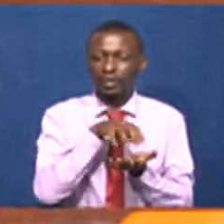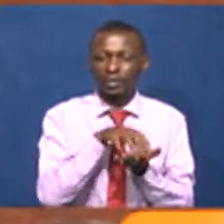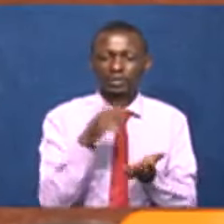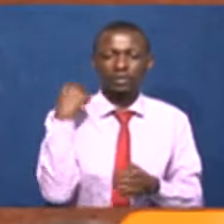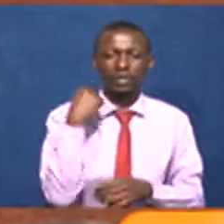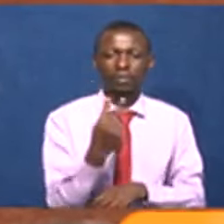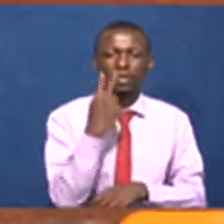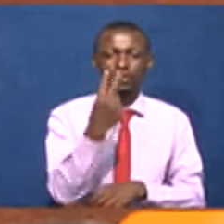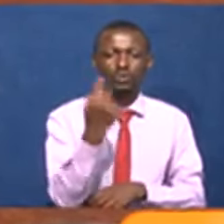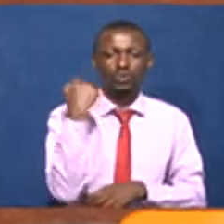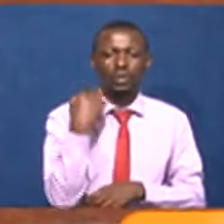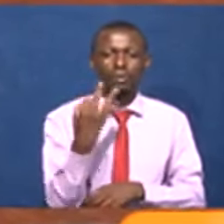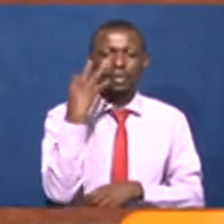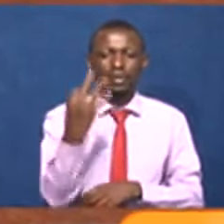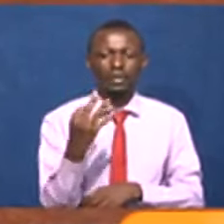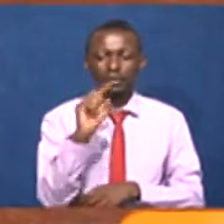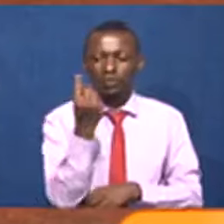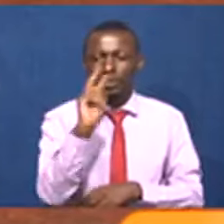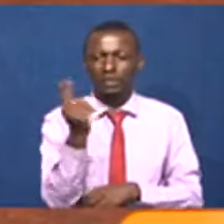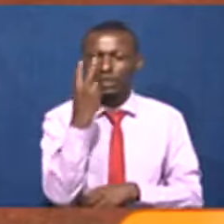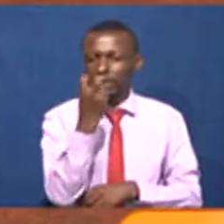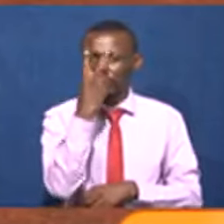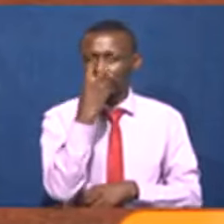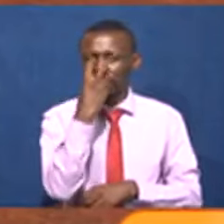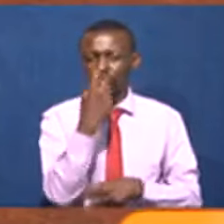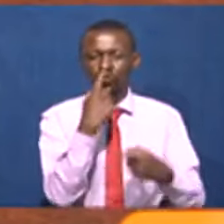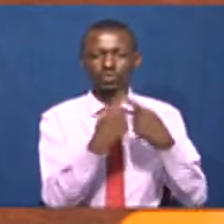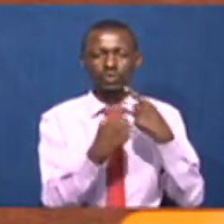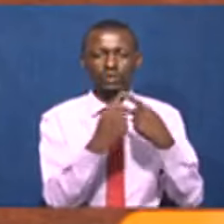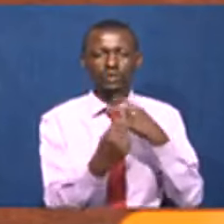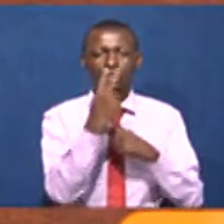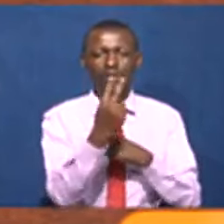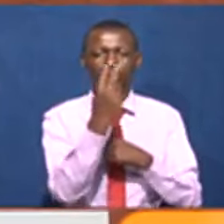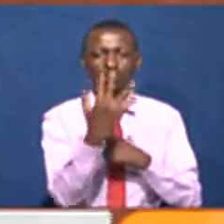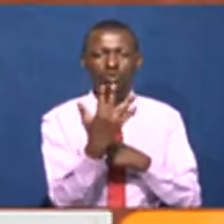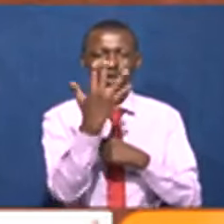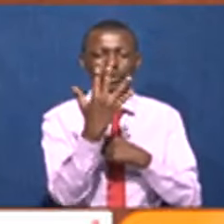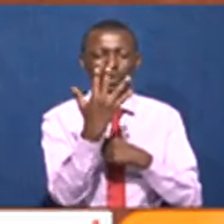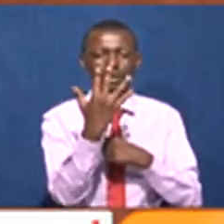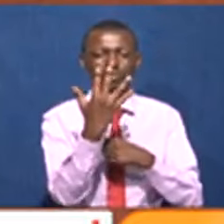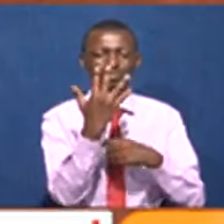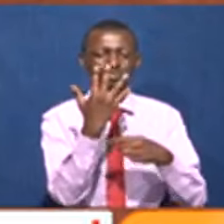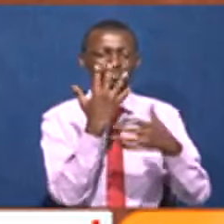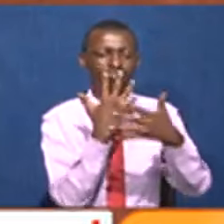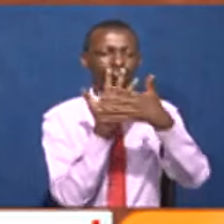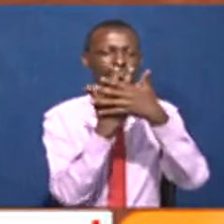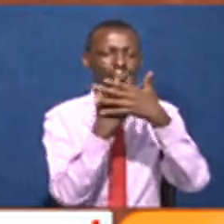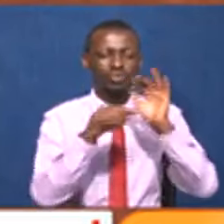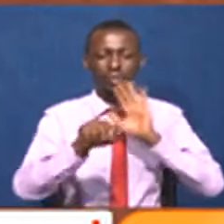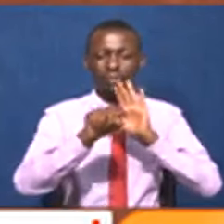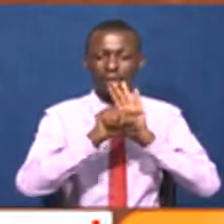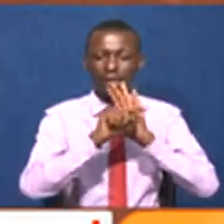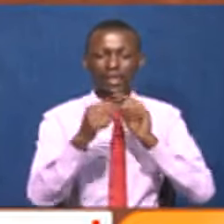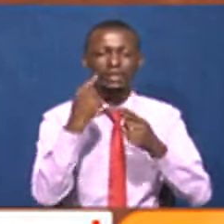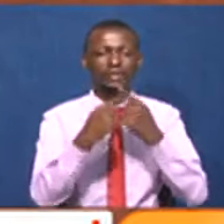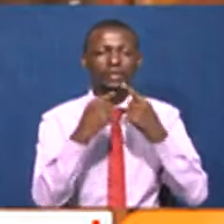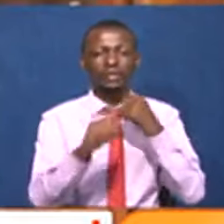second accused persons, they shall serve 25 years less 6 years. That is 19